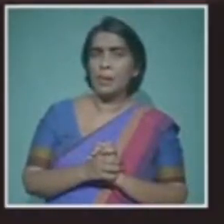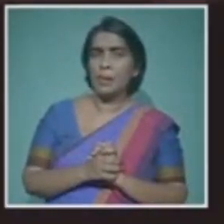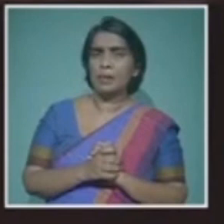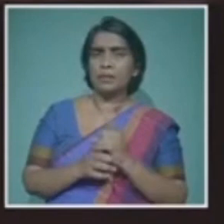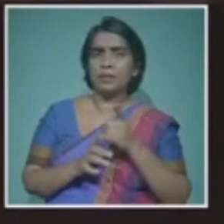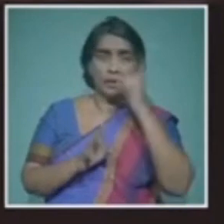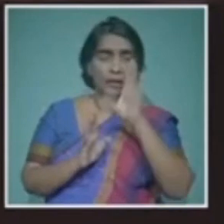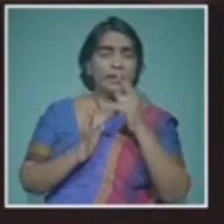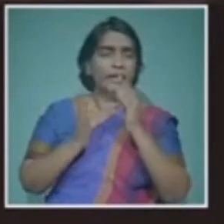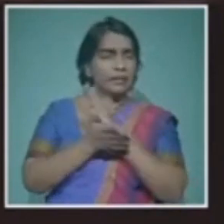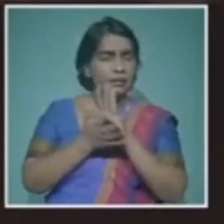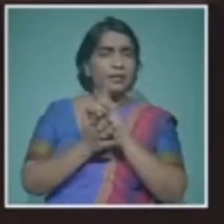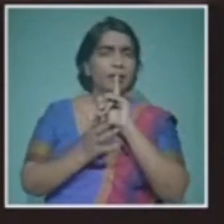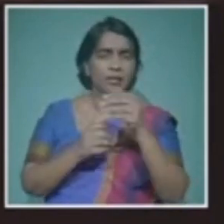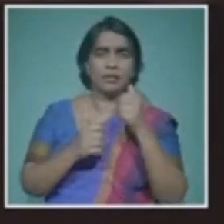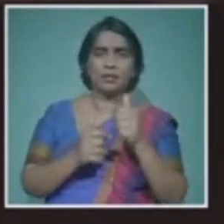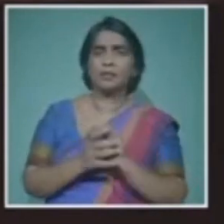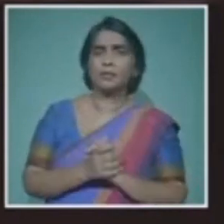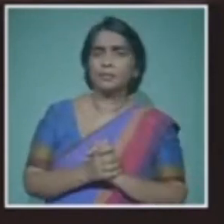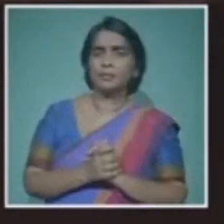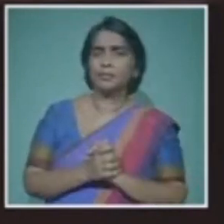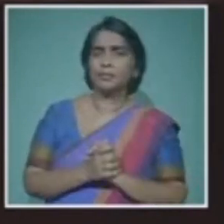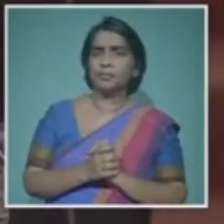and it's very clear.